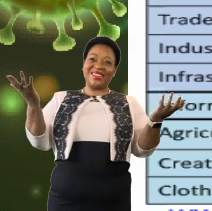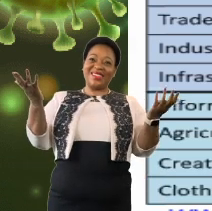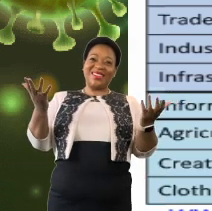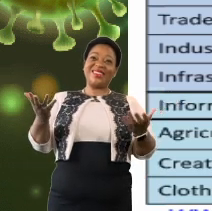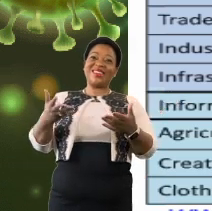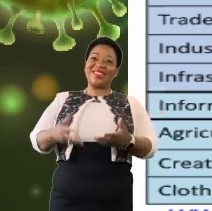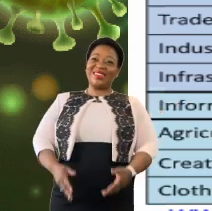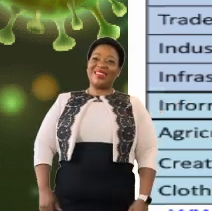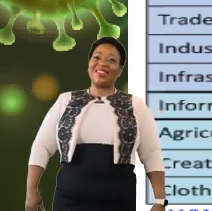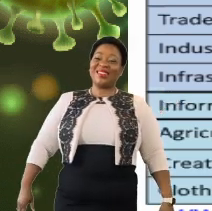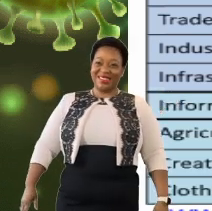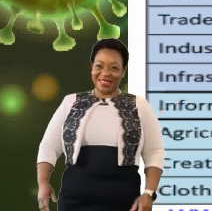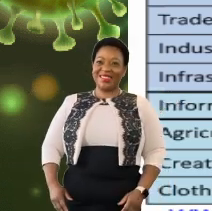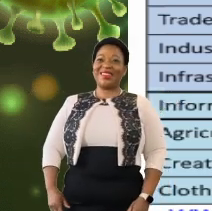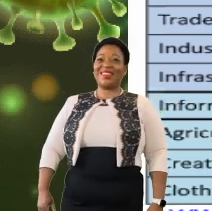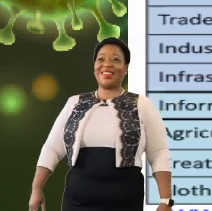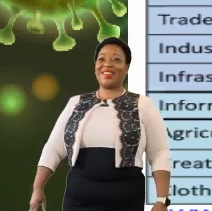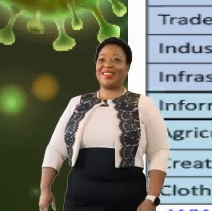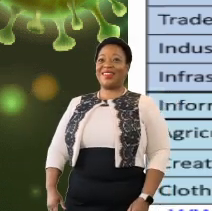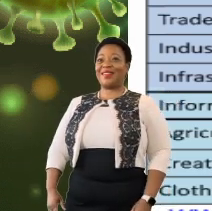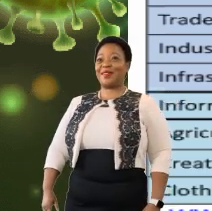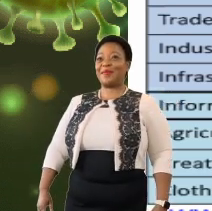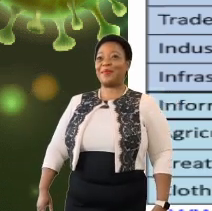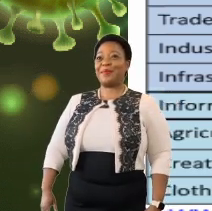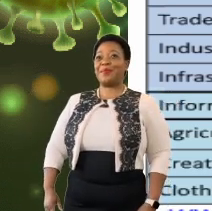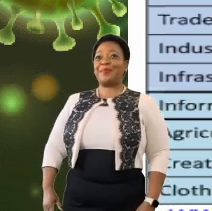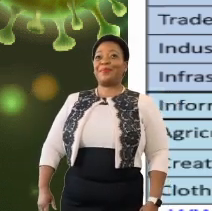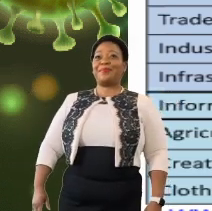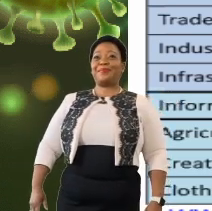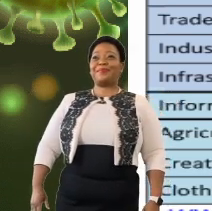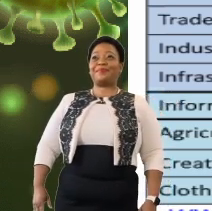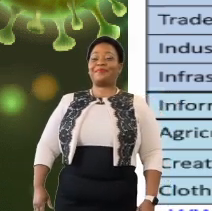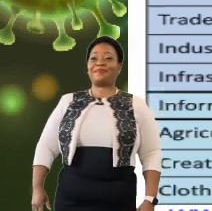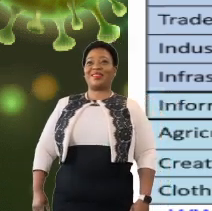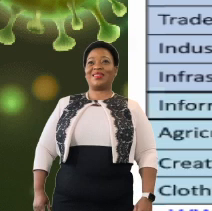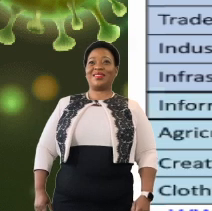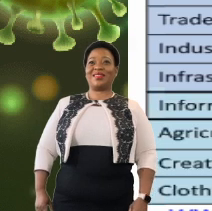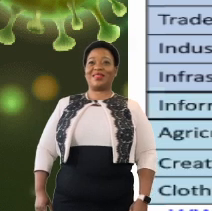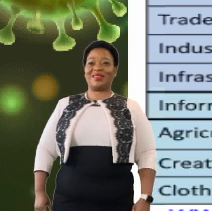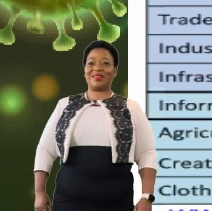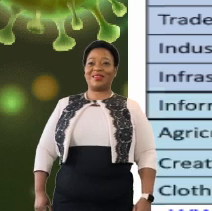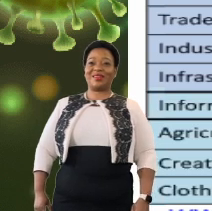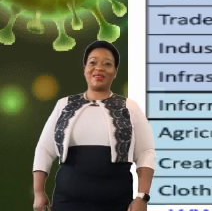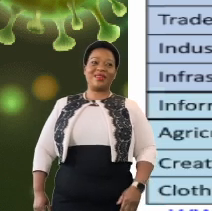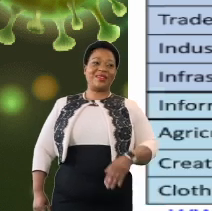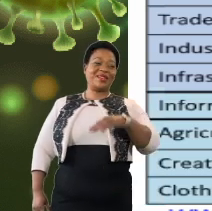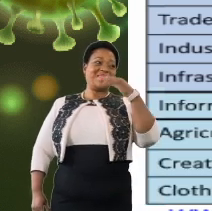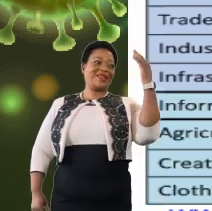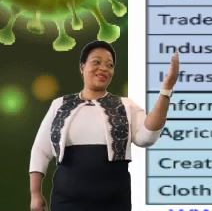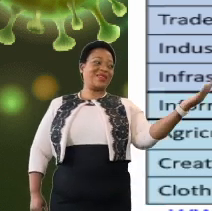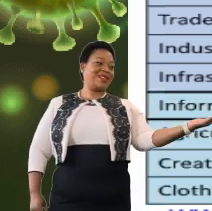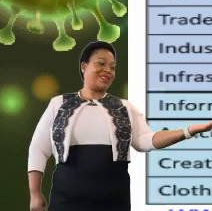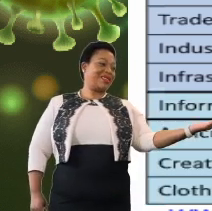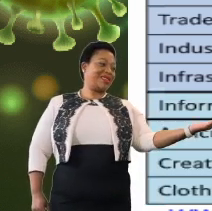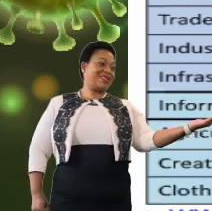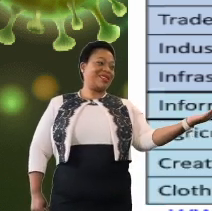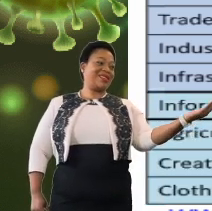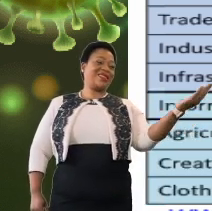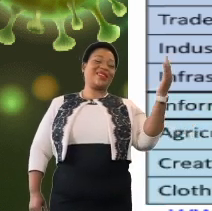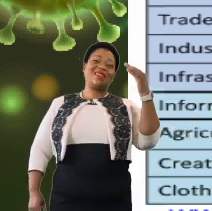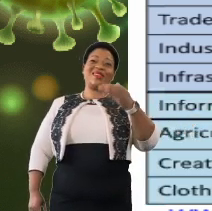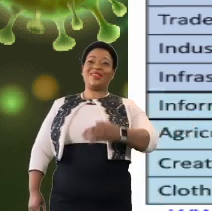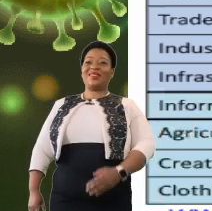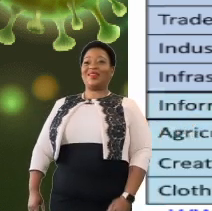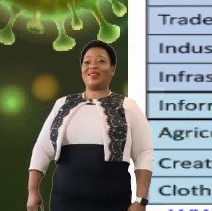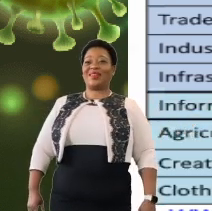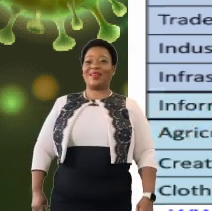course, from a department perspective, the acting DDG for industry development, Sfikiswa